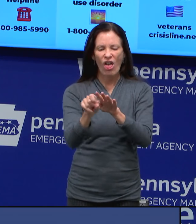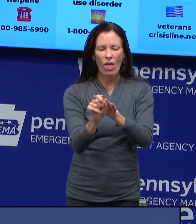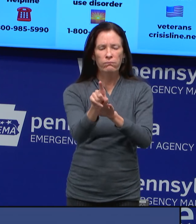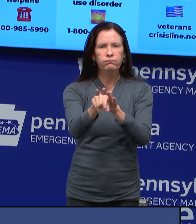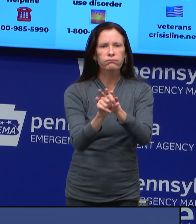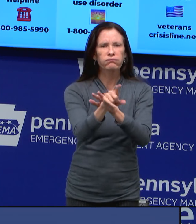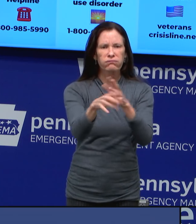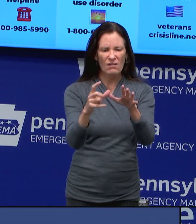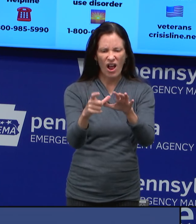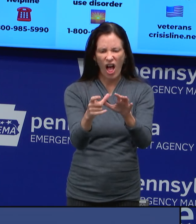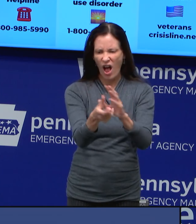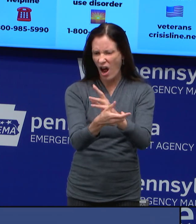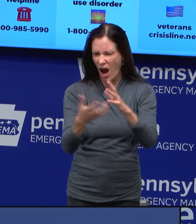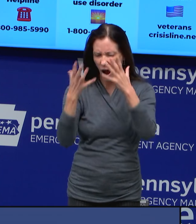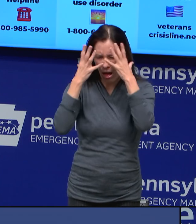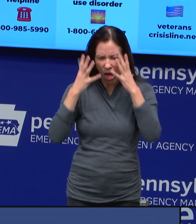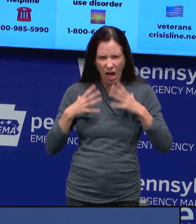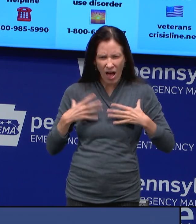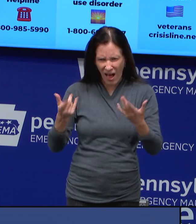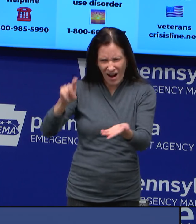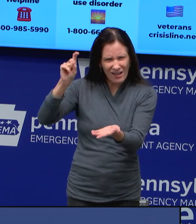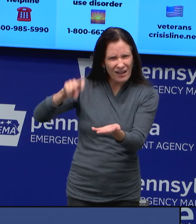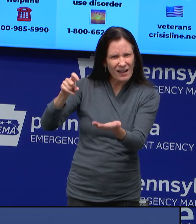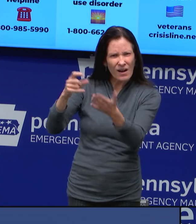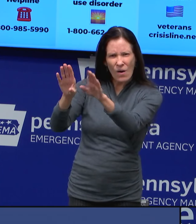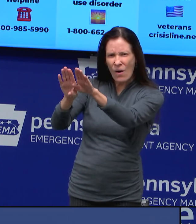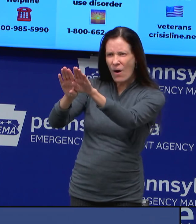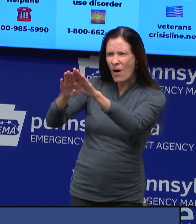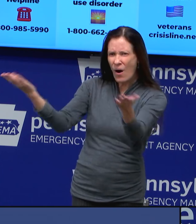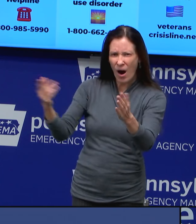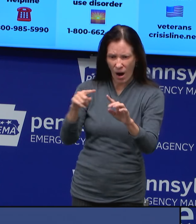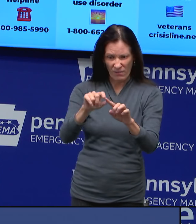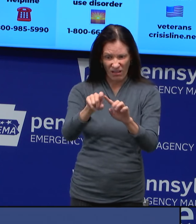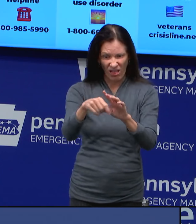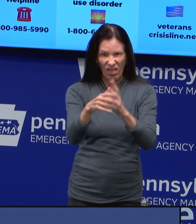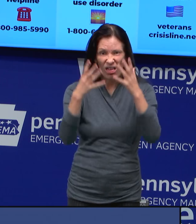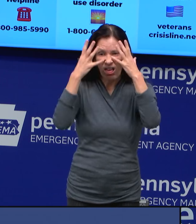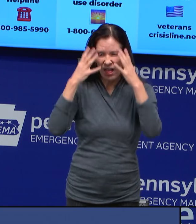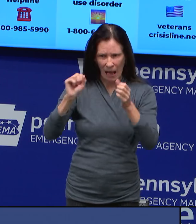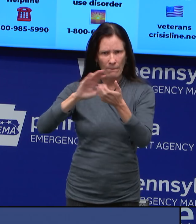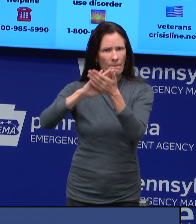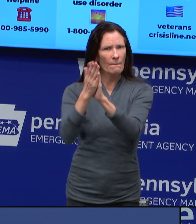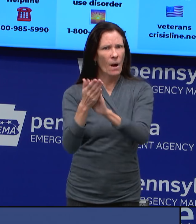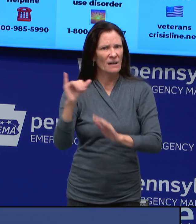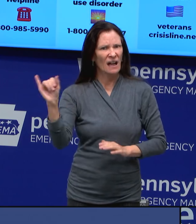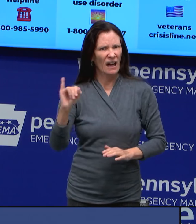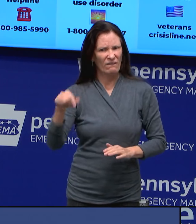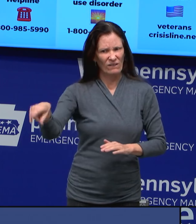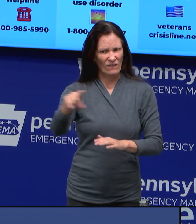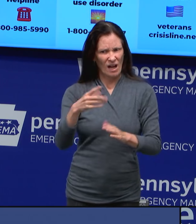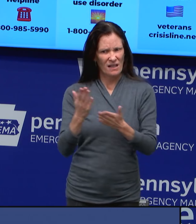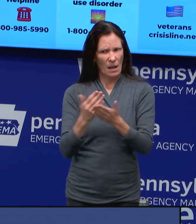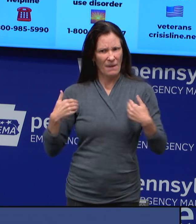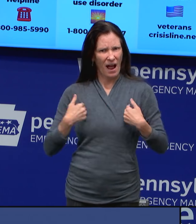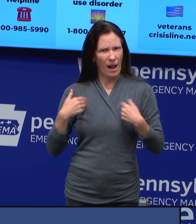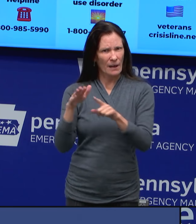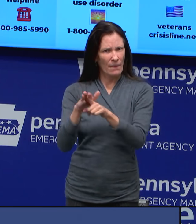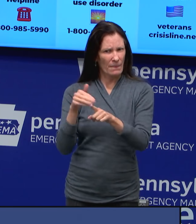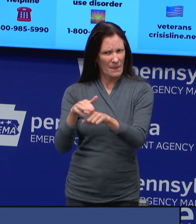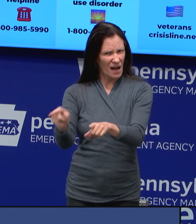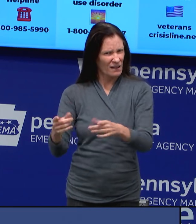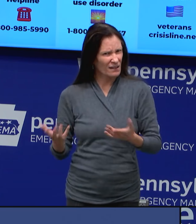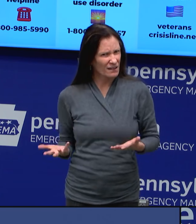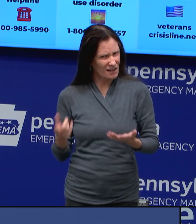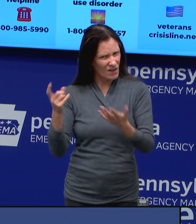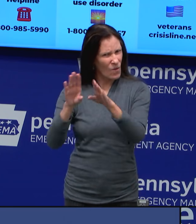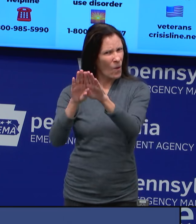problems. Their nails are getting long and could curl around to the pad and cause an infection. So, with businesses like that, we're going to be